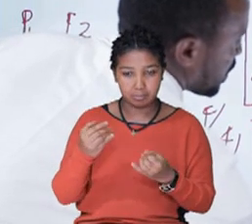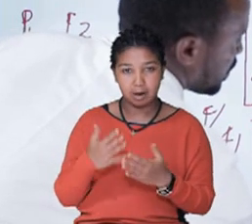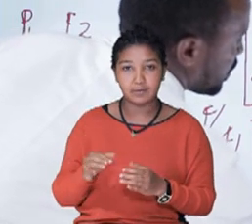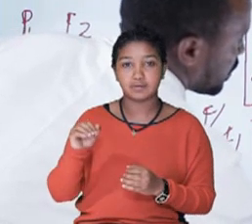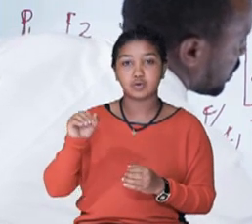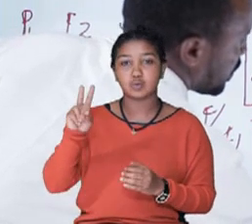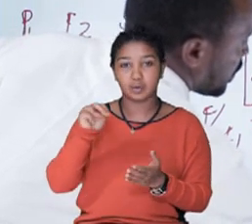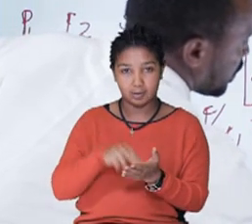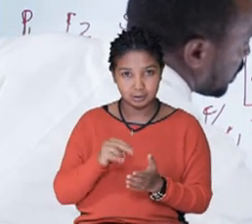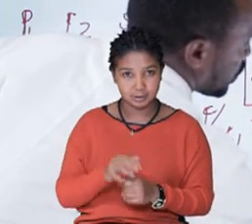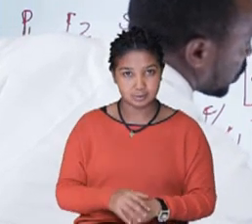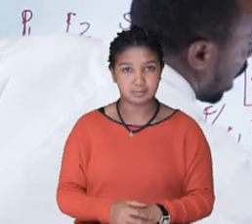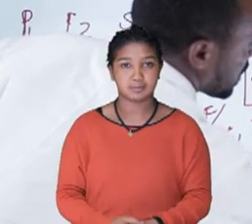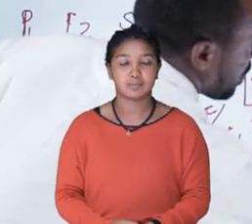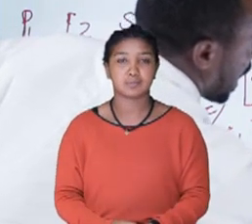2000